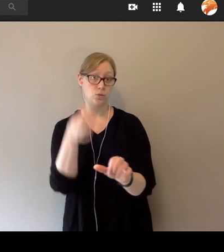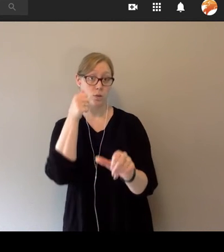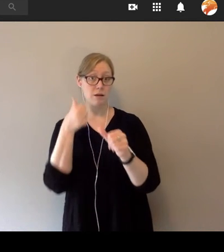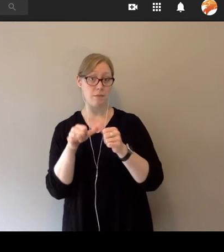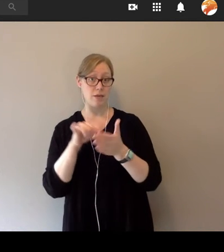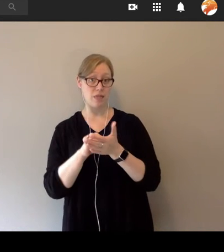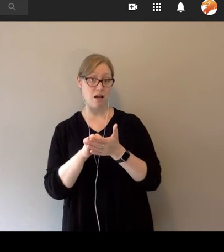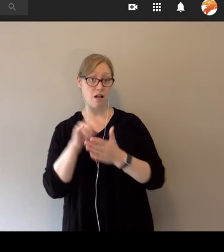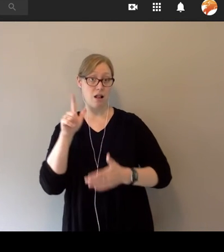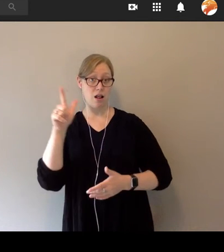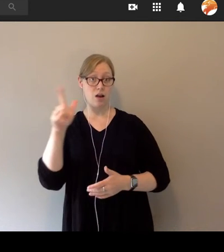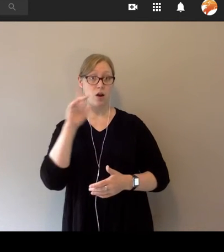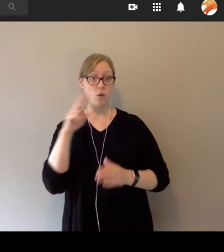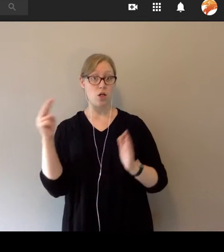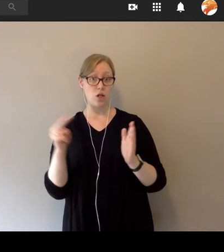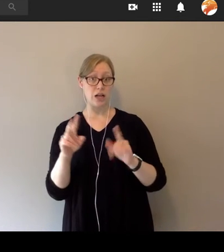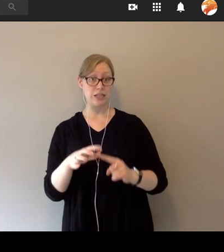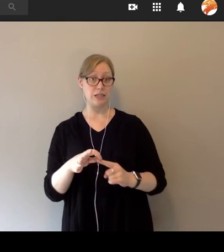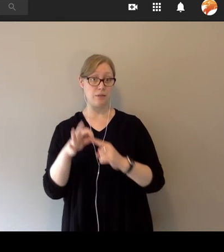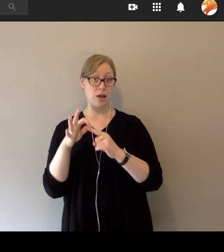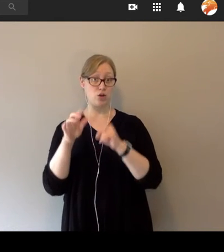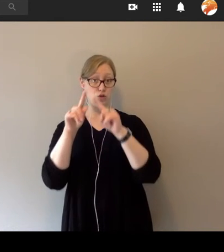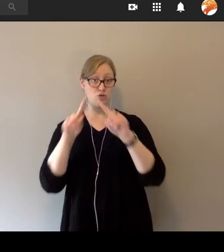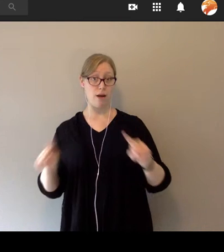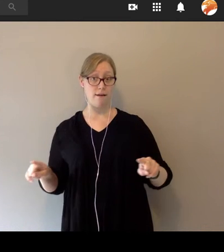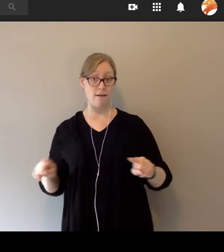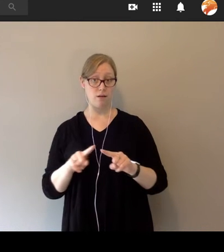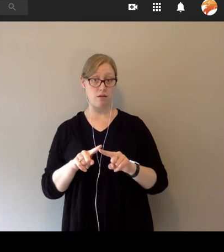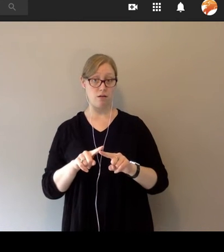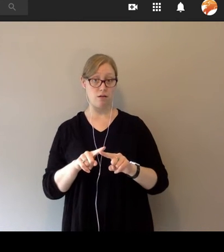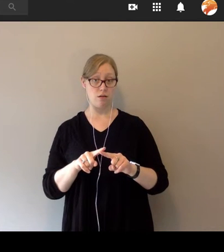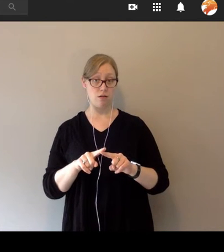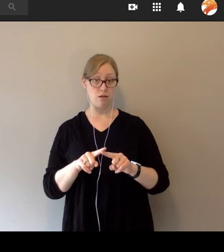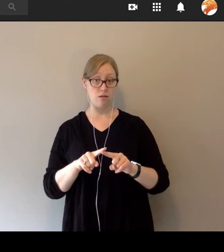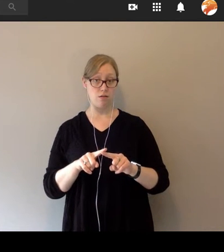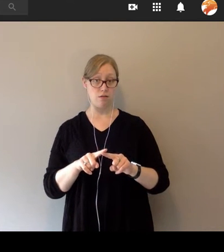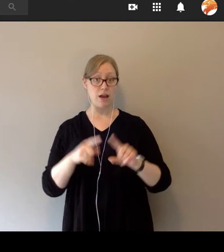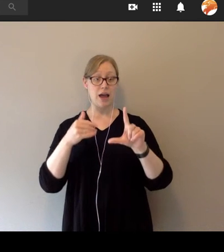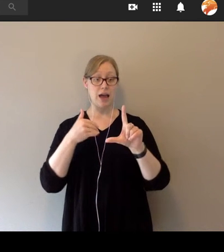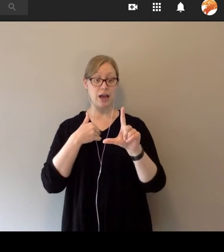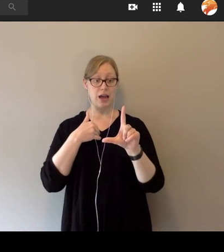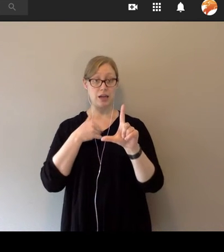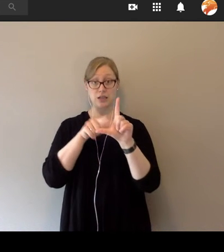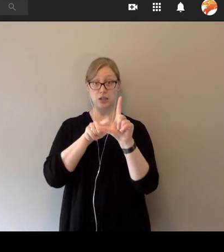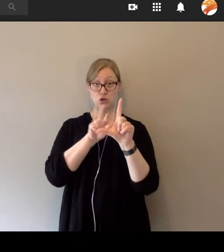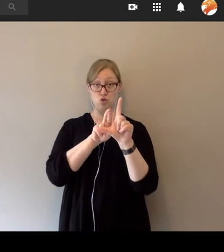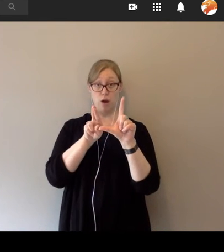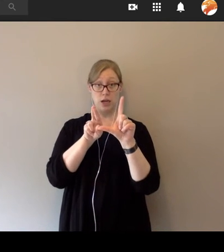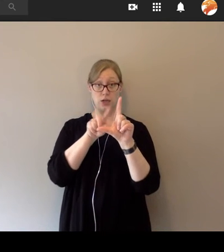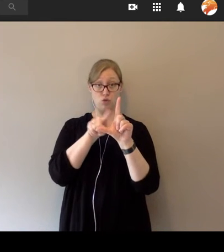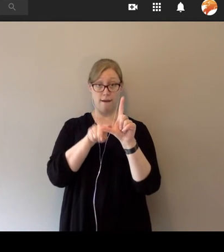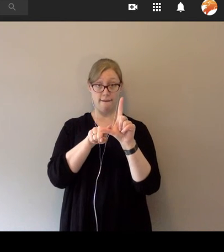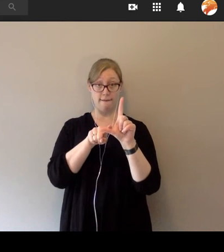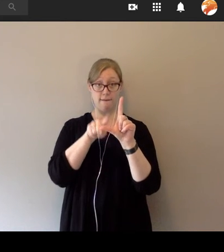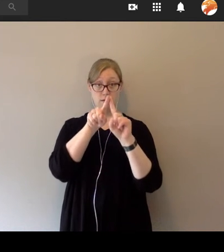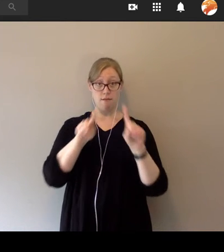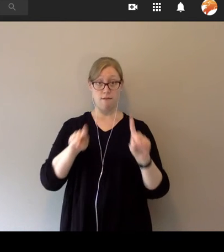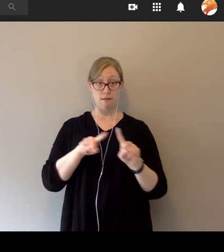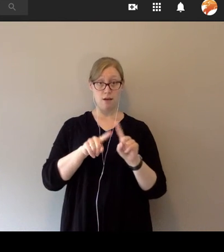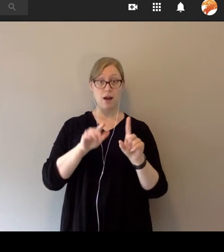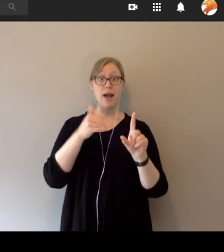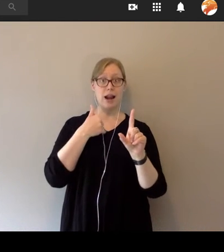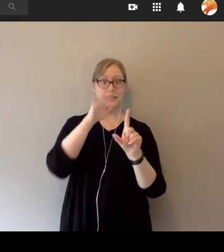triangle that is a 45 and a 45 degree right triangle. And of course,